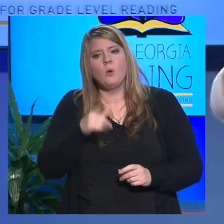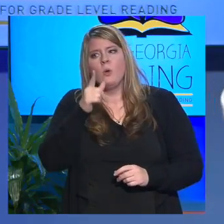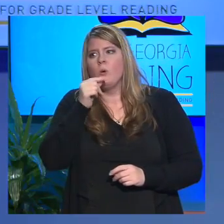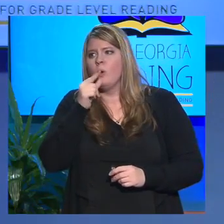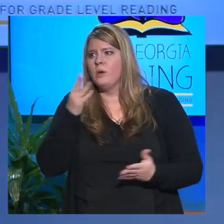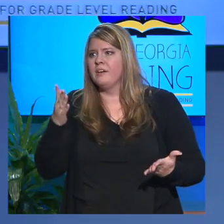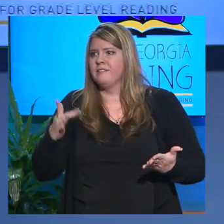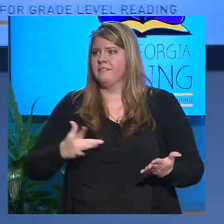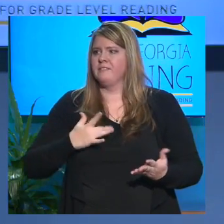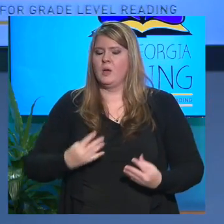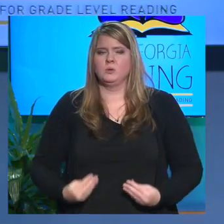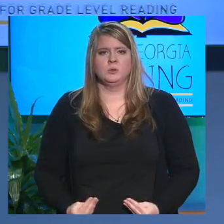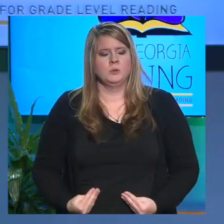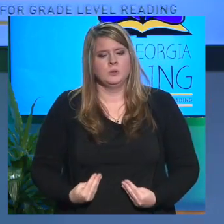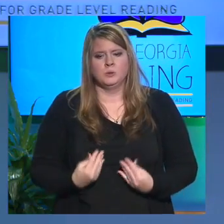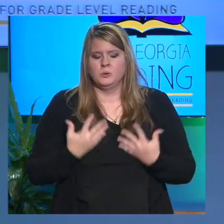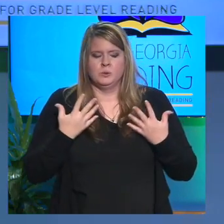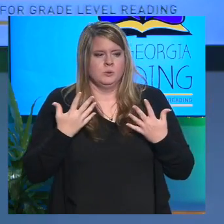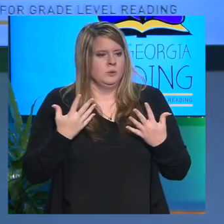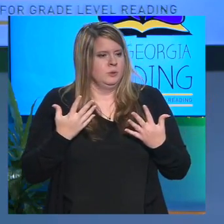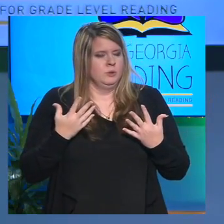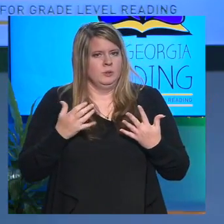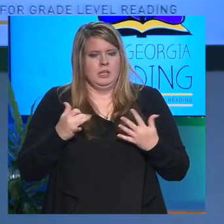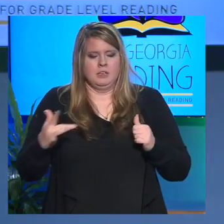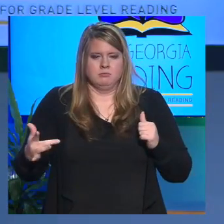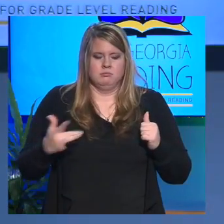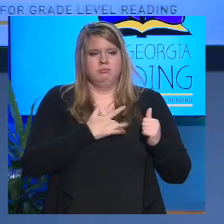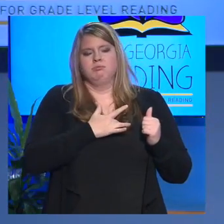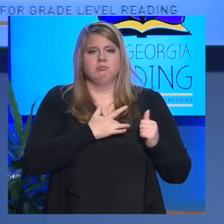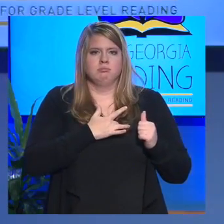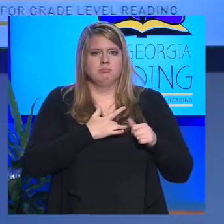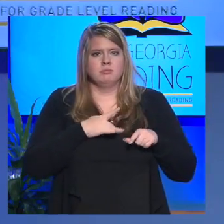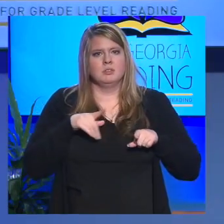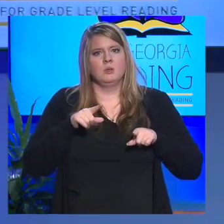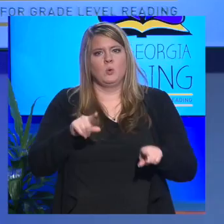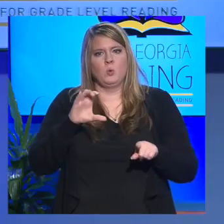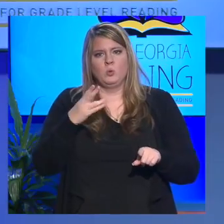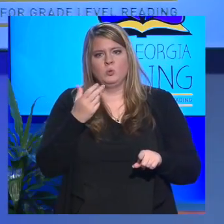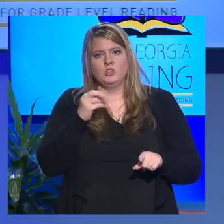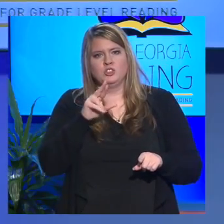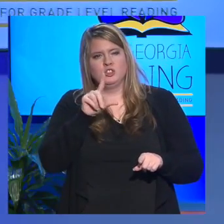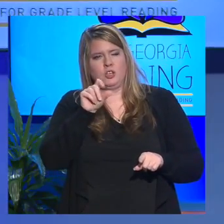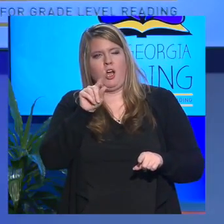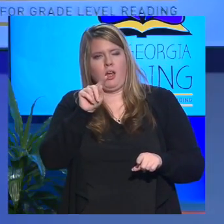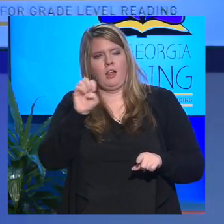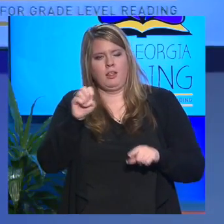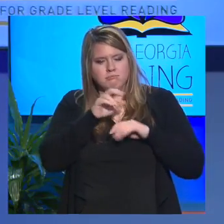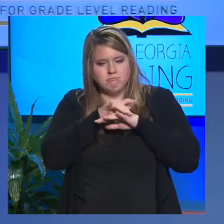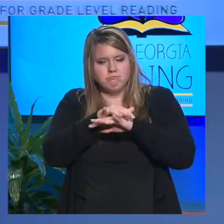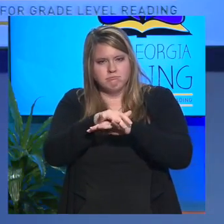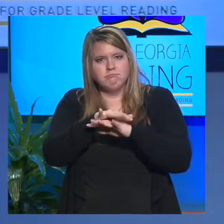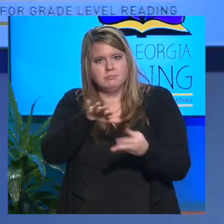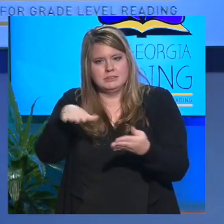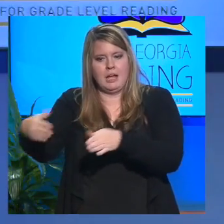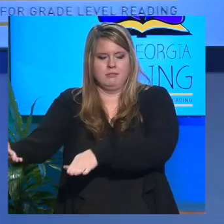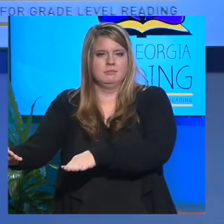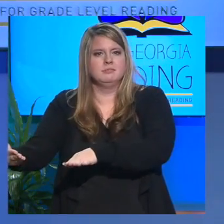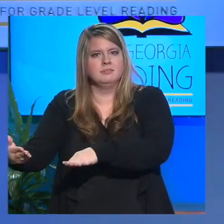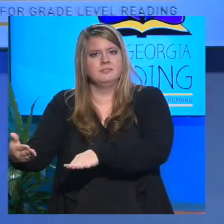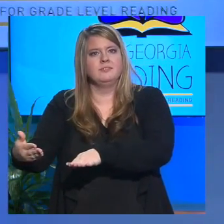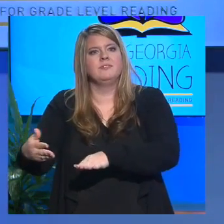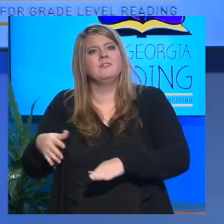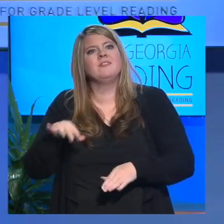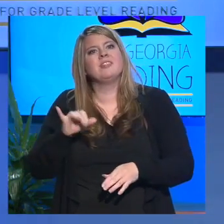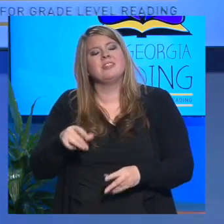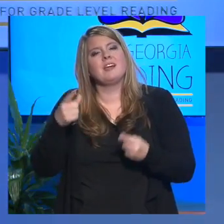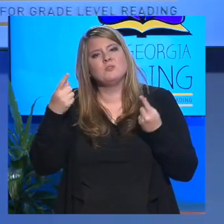it like a heart punch when Charlotte died? That's what happens when that